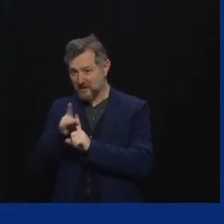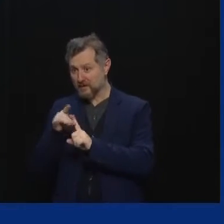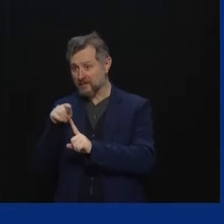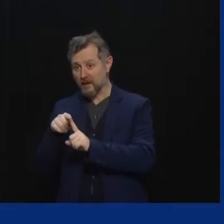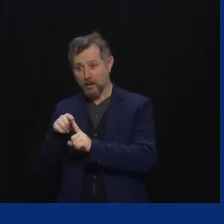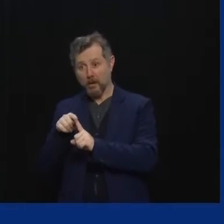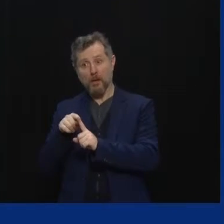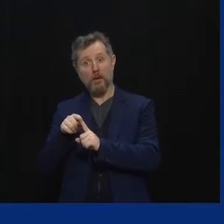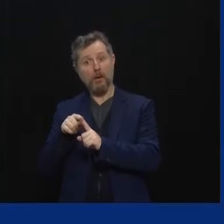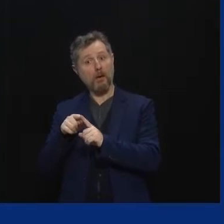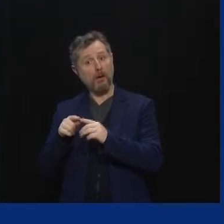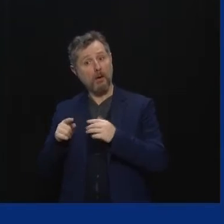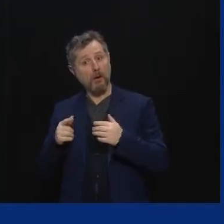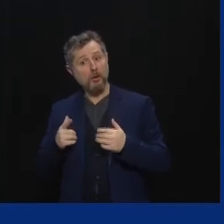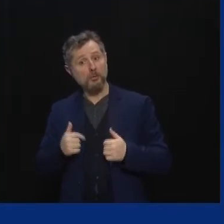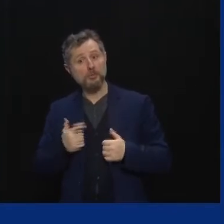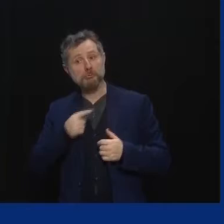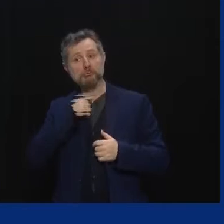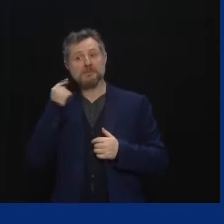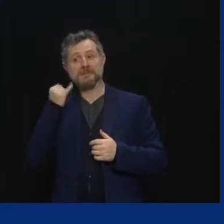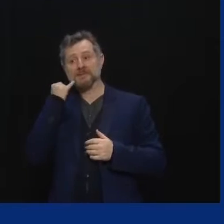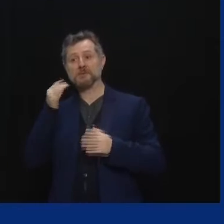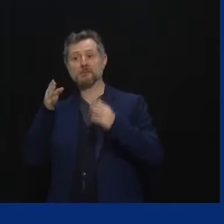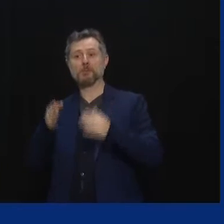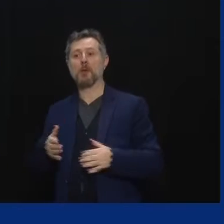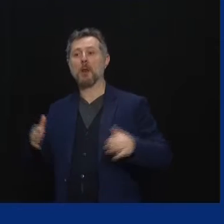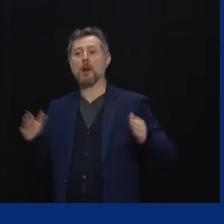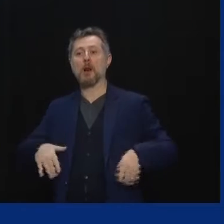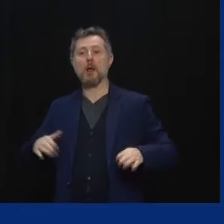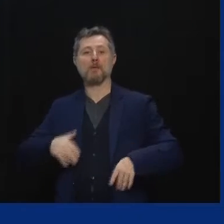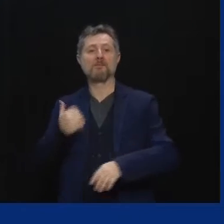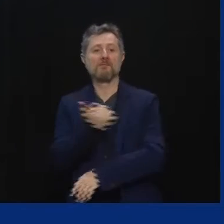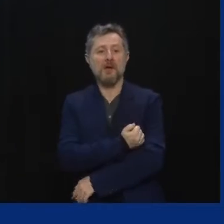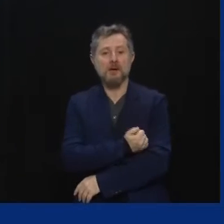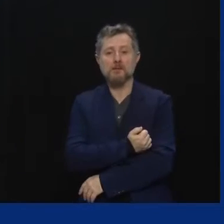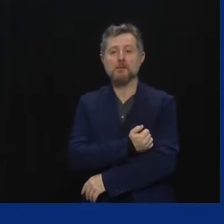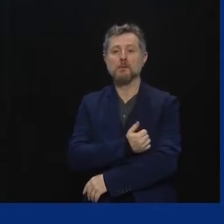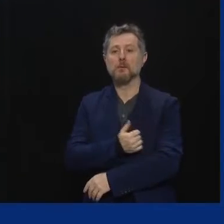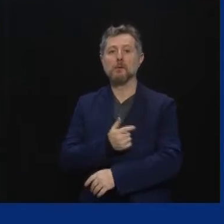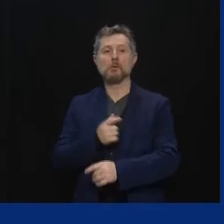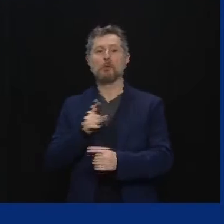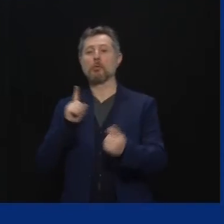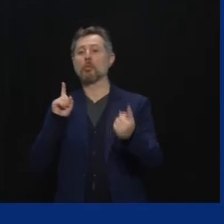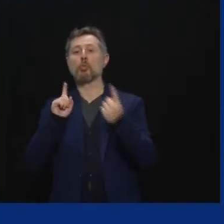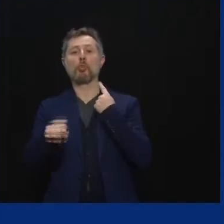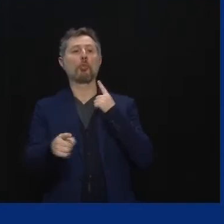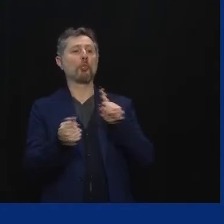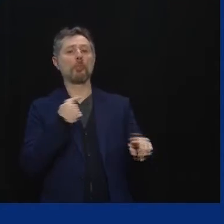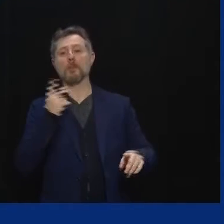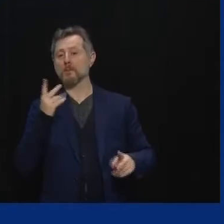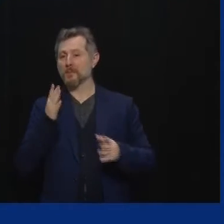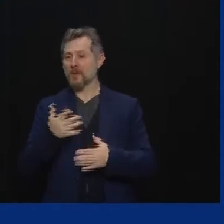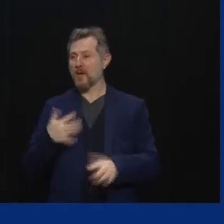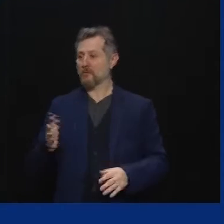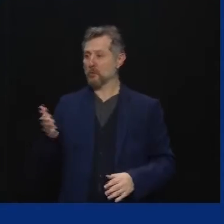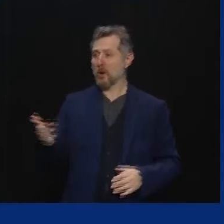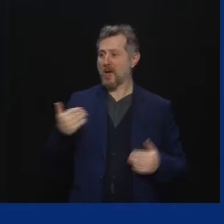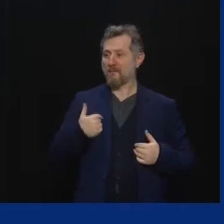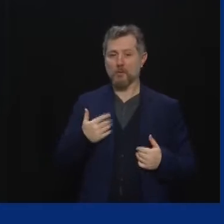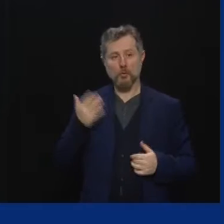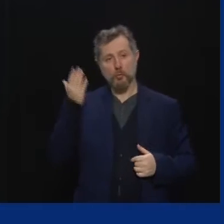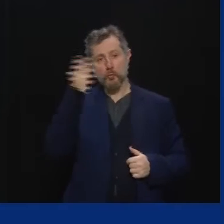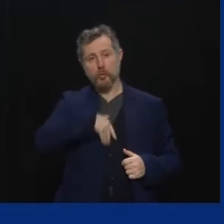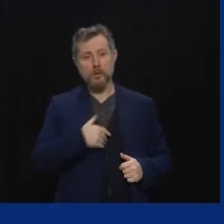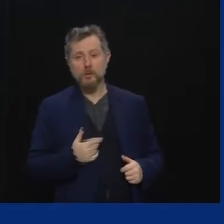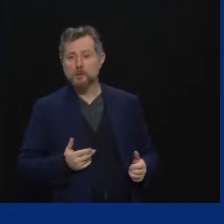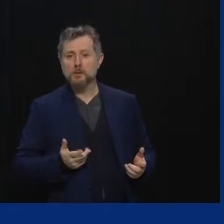someone unvaccinated crossing paths with someone who's there. This information is brand new. We